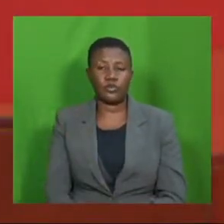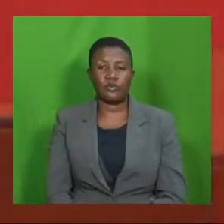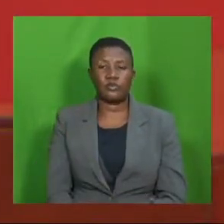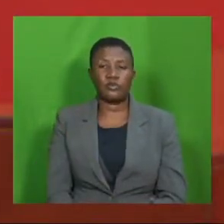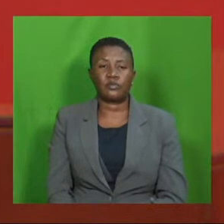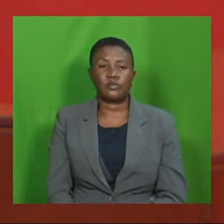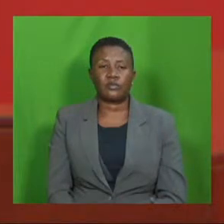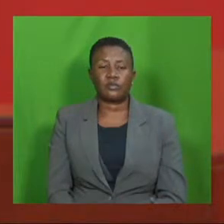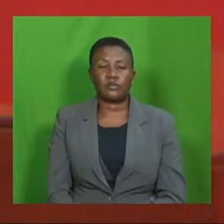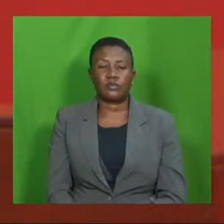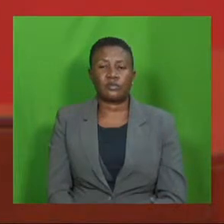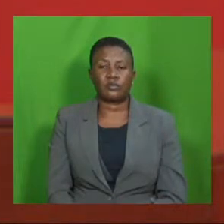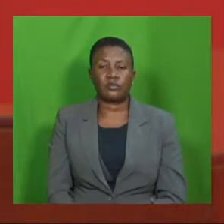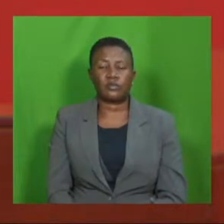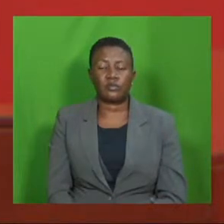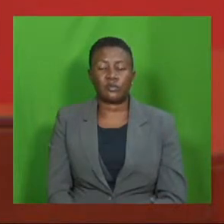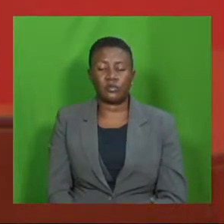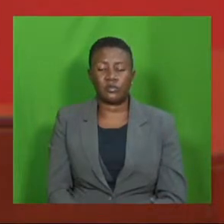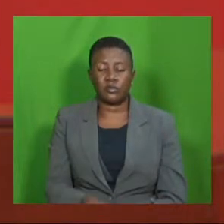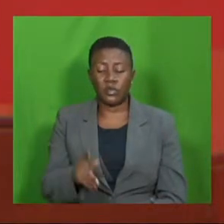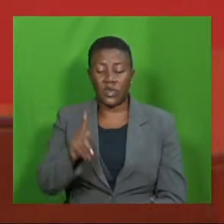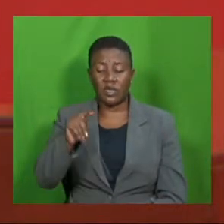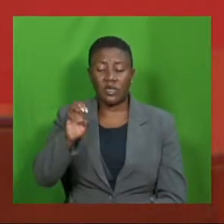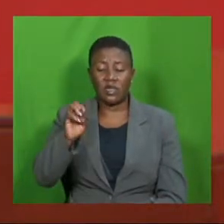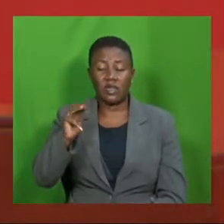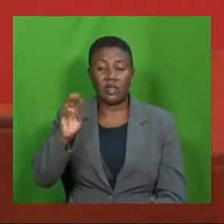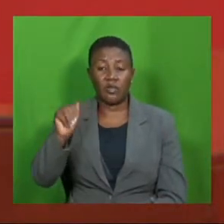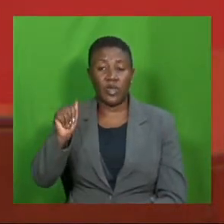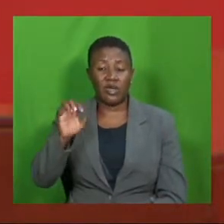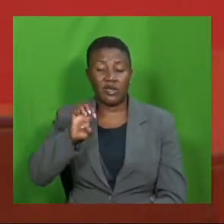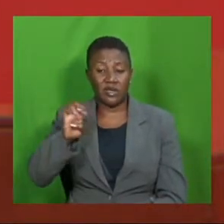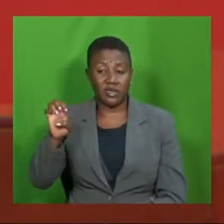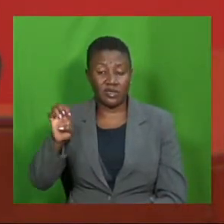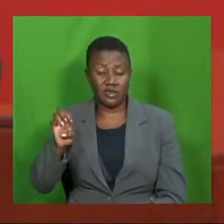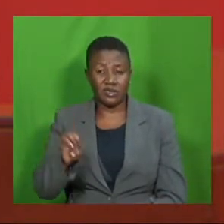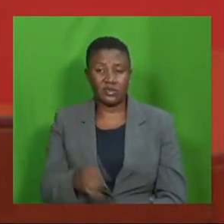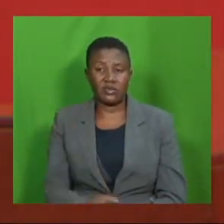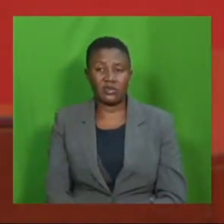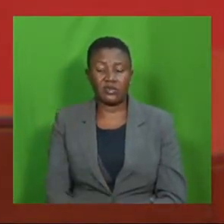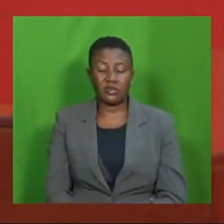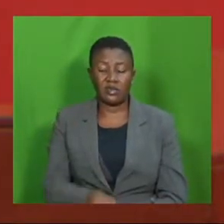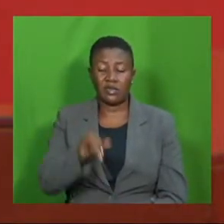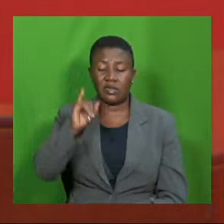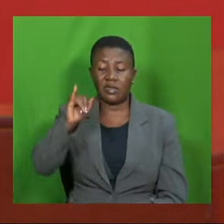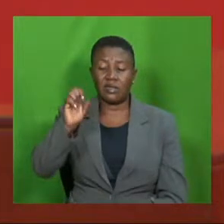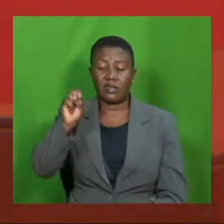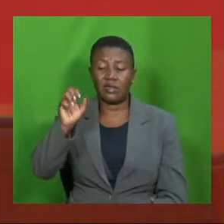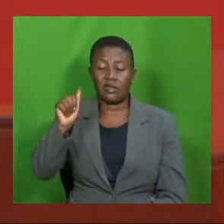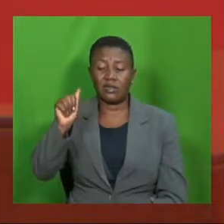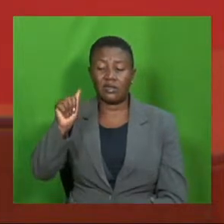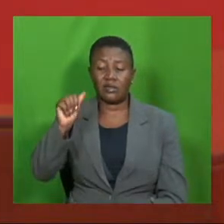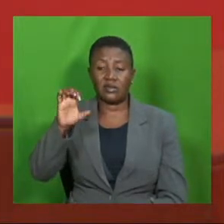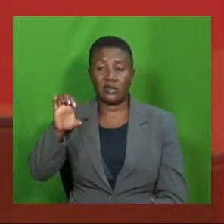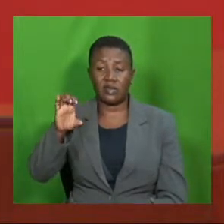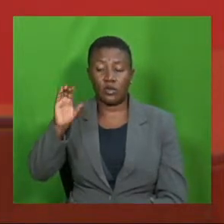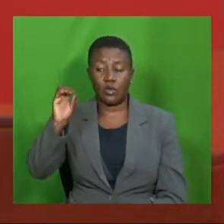Yeah, it's an honourable member for Tema East, Mr. Isaac Ashai Odampton.